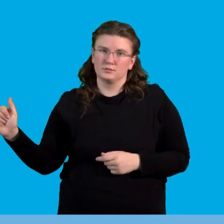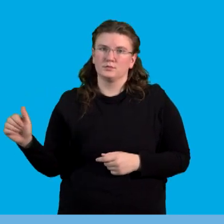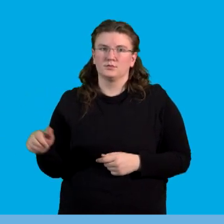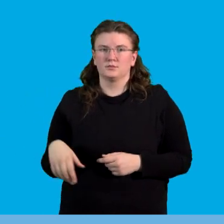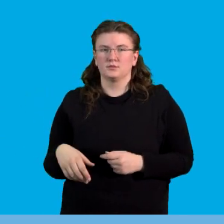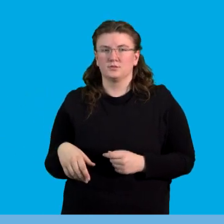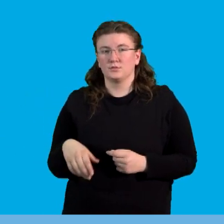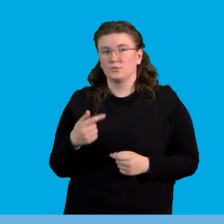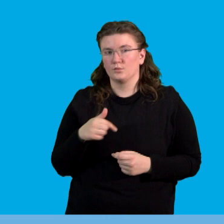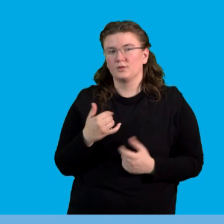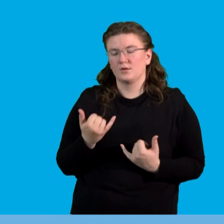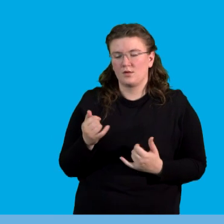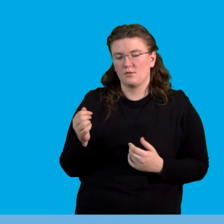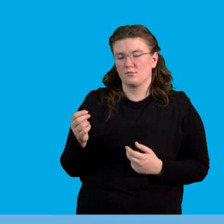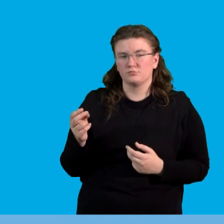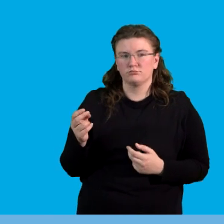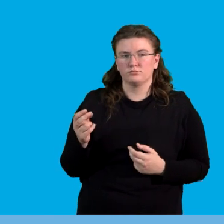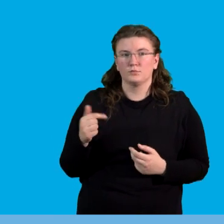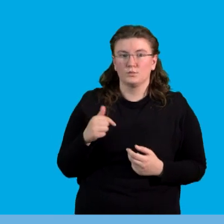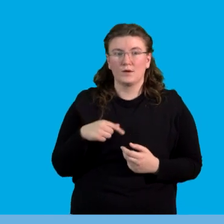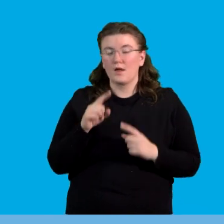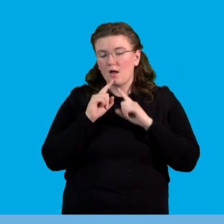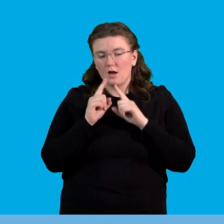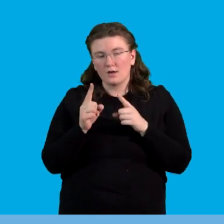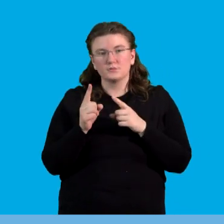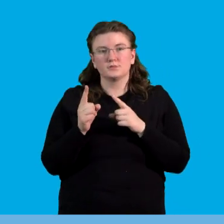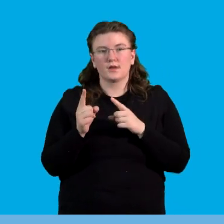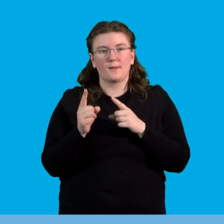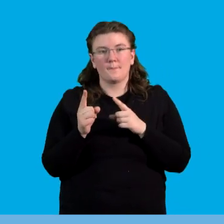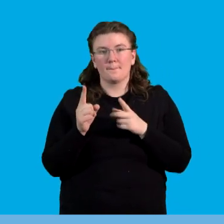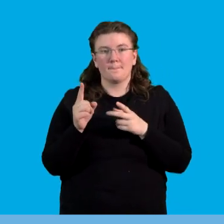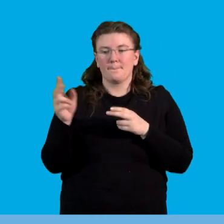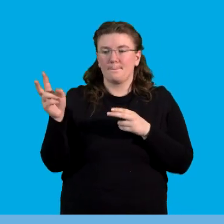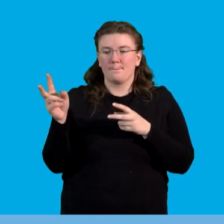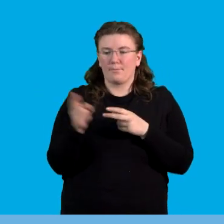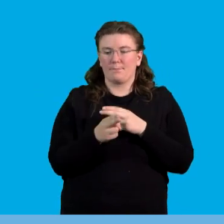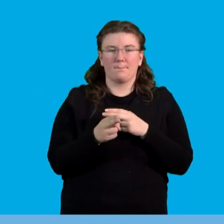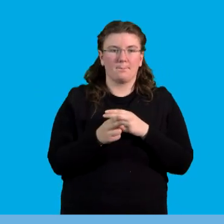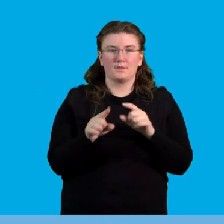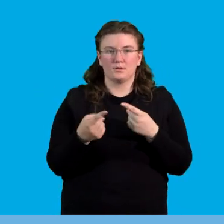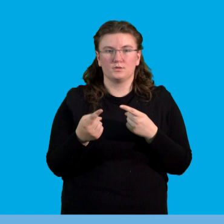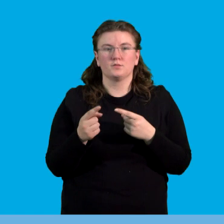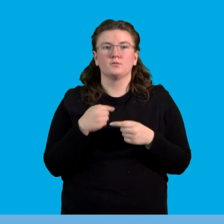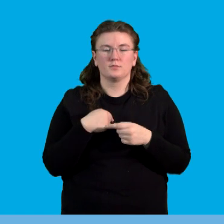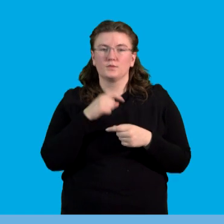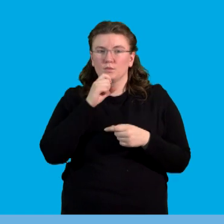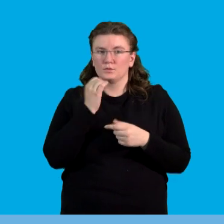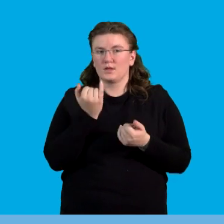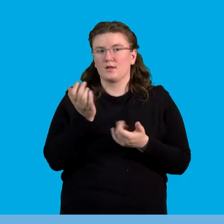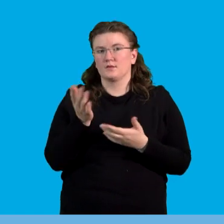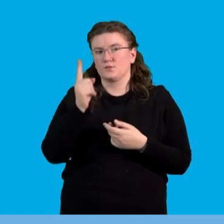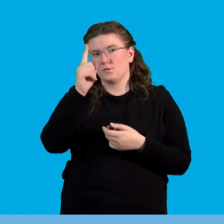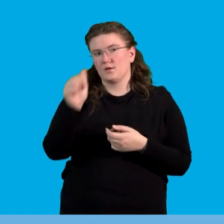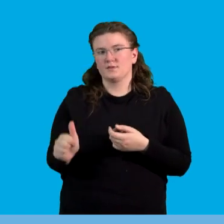0,1666 recurring. So by rounding it off, we can't round off the answer before getting to the final answer, which is why